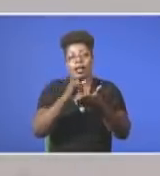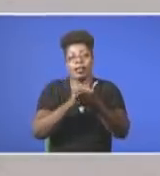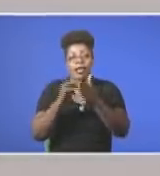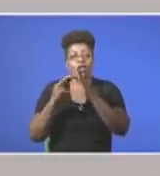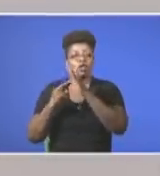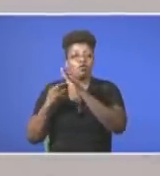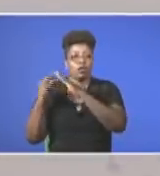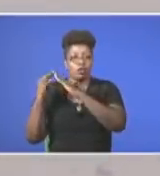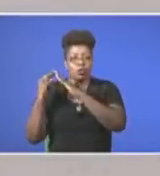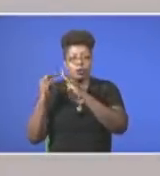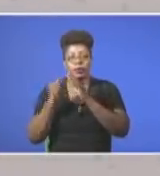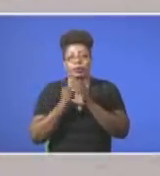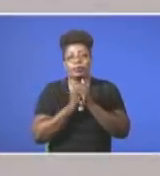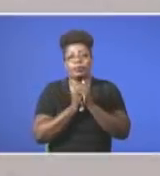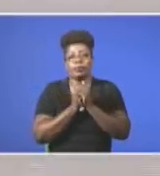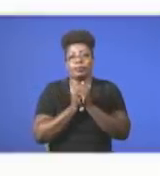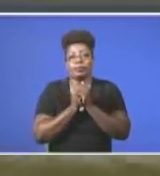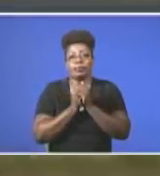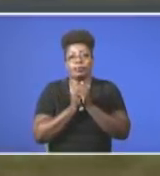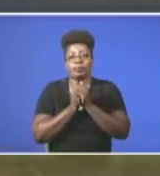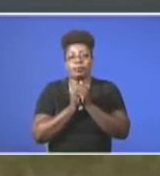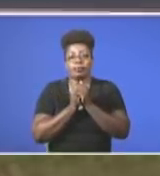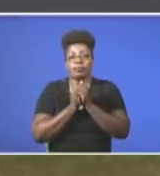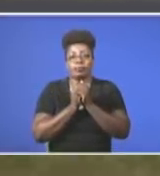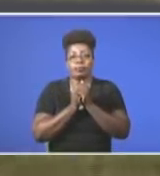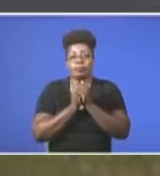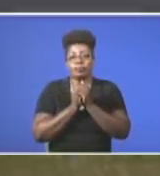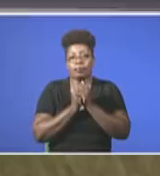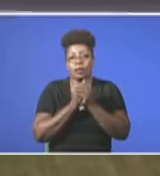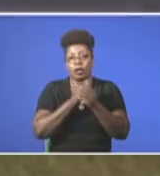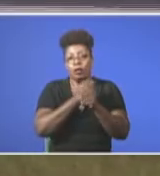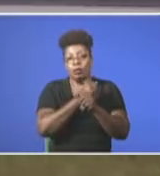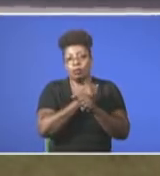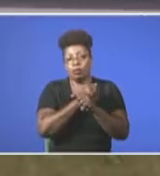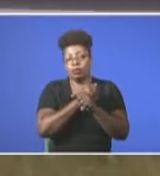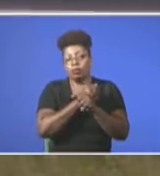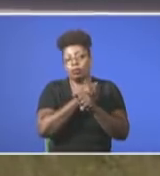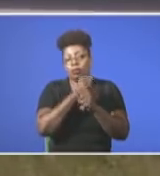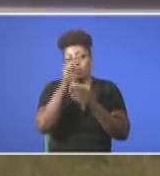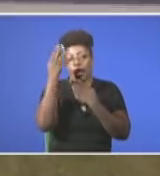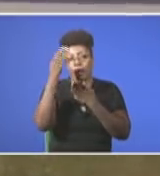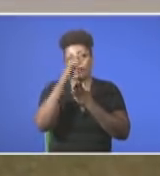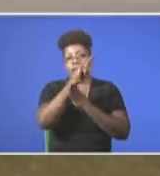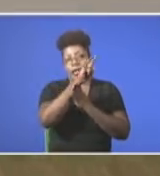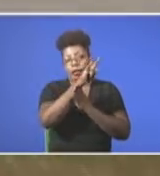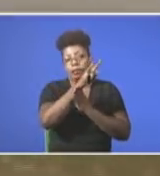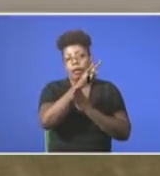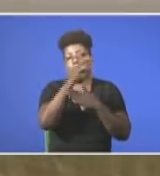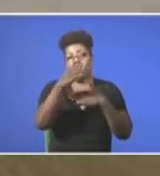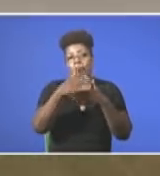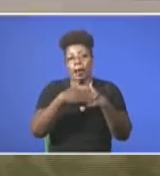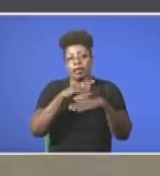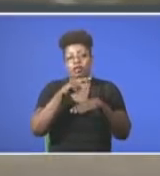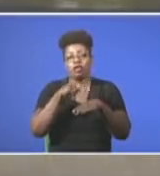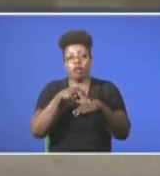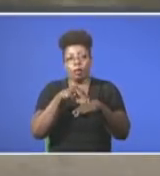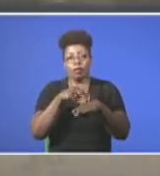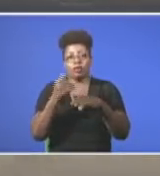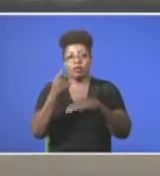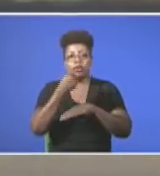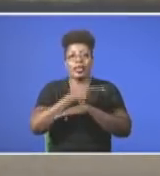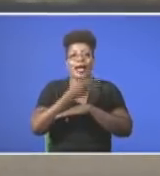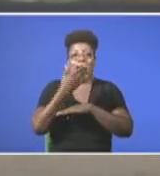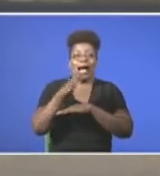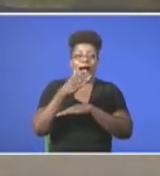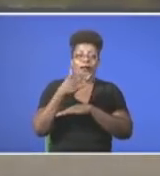Swain, ZNS Network News. Operations at the national flag carrier Bahamasair back to normal today following the